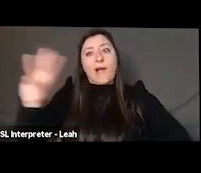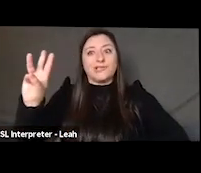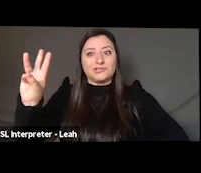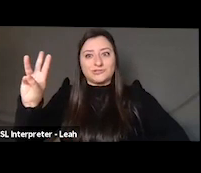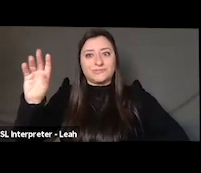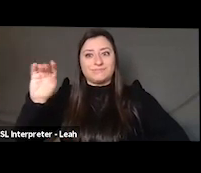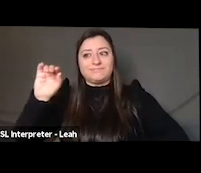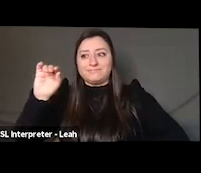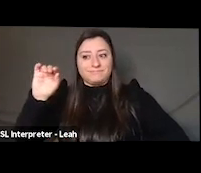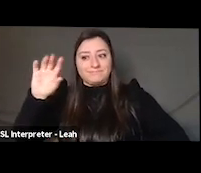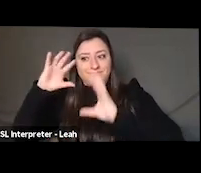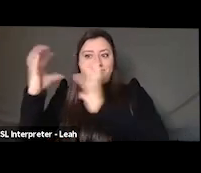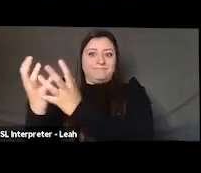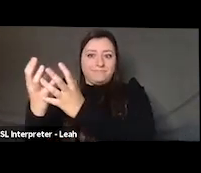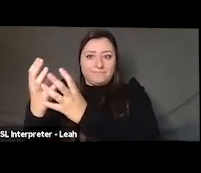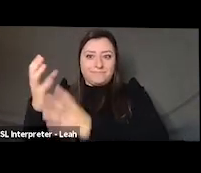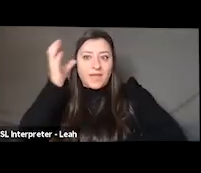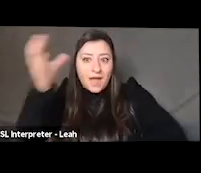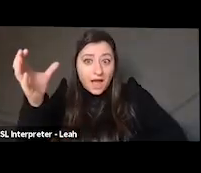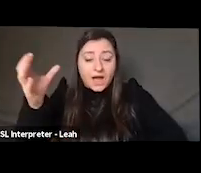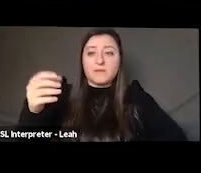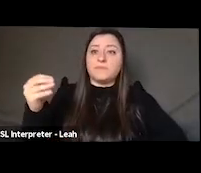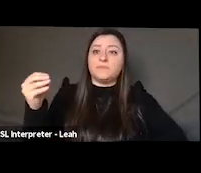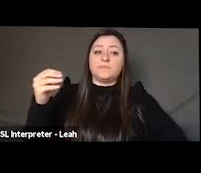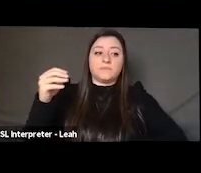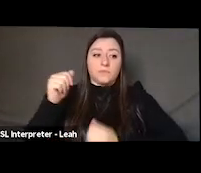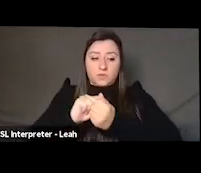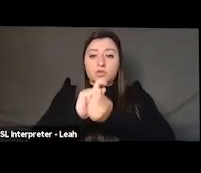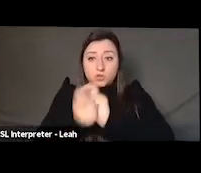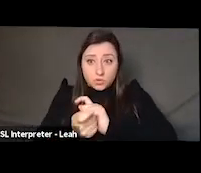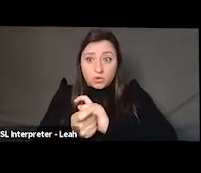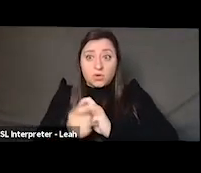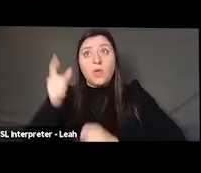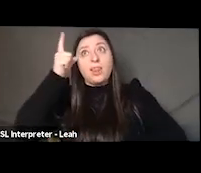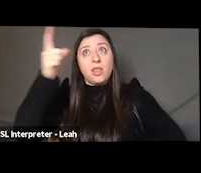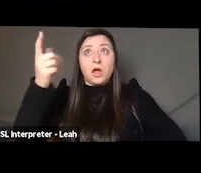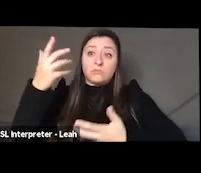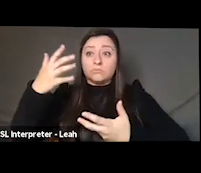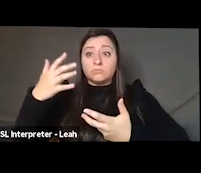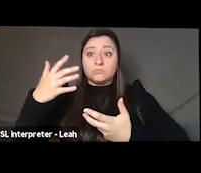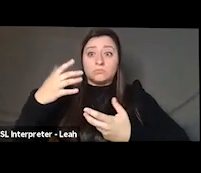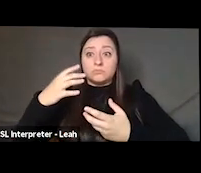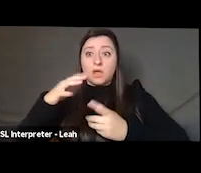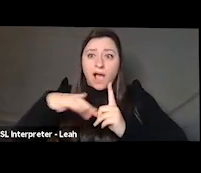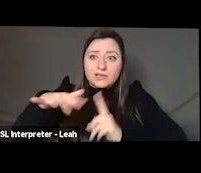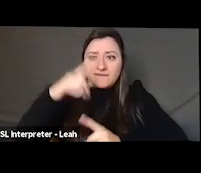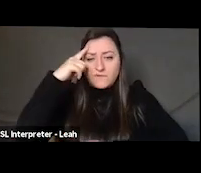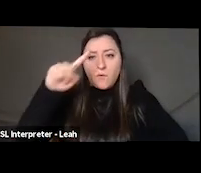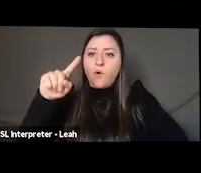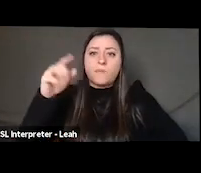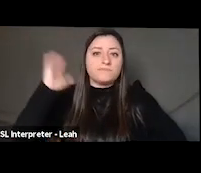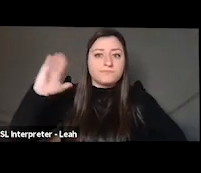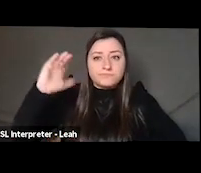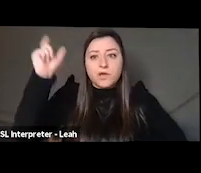reform, and they considered that because within in the larger context of this Ottoman ecumenism, as